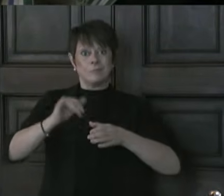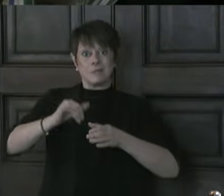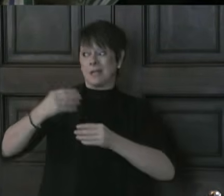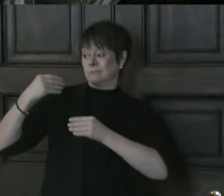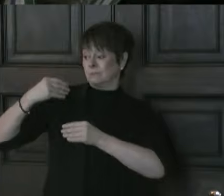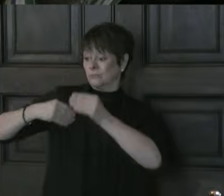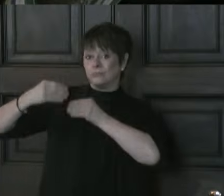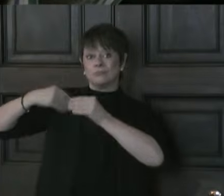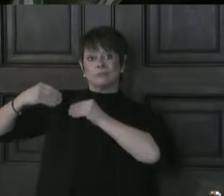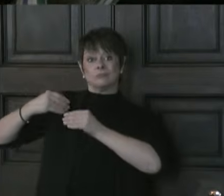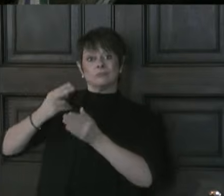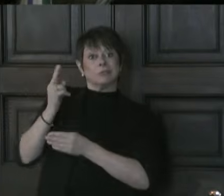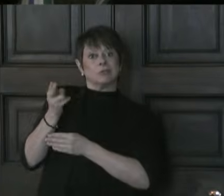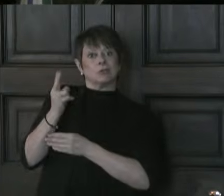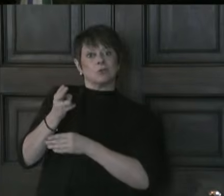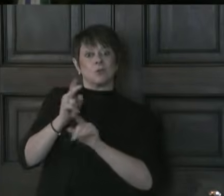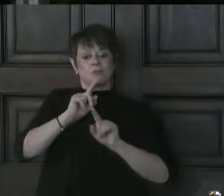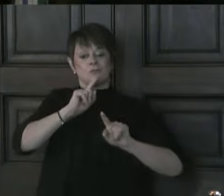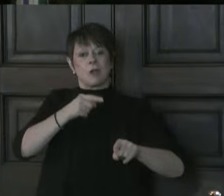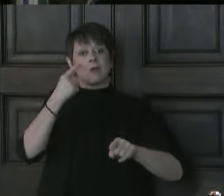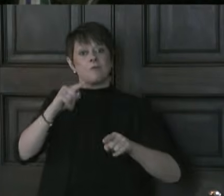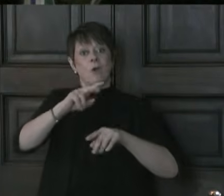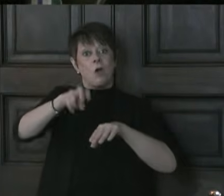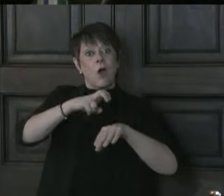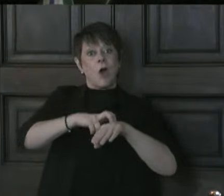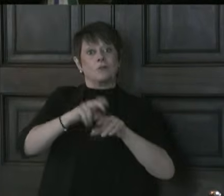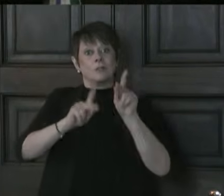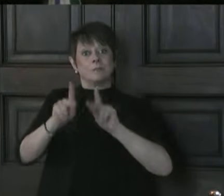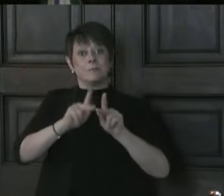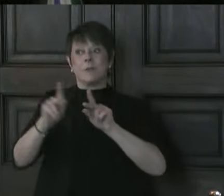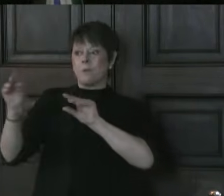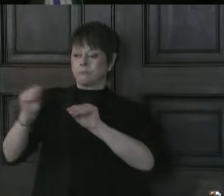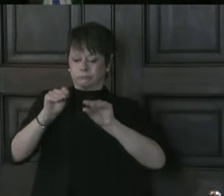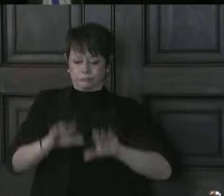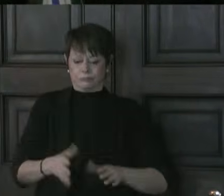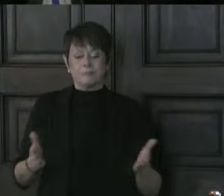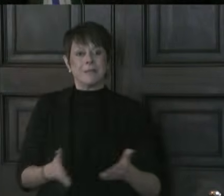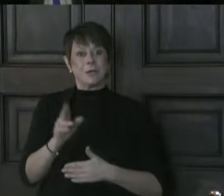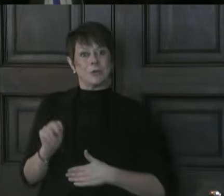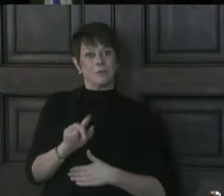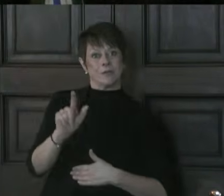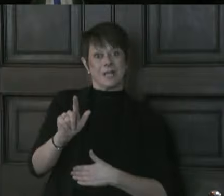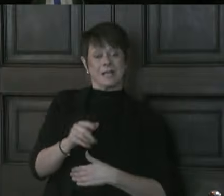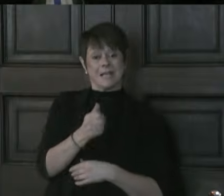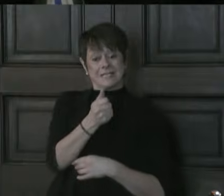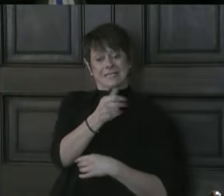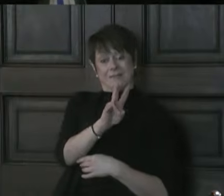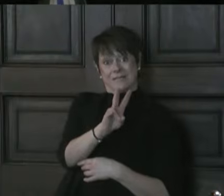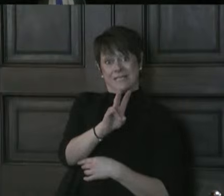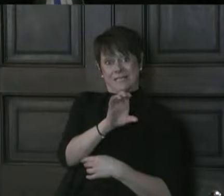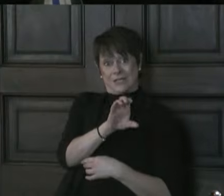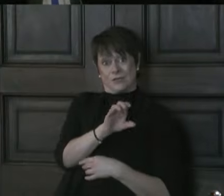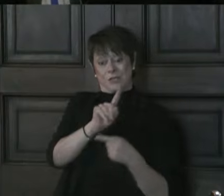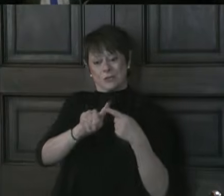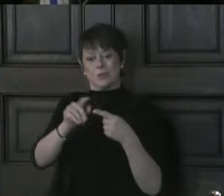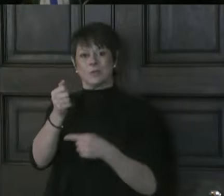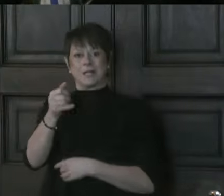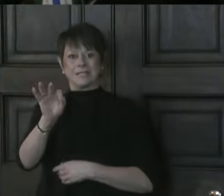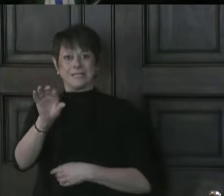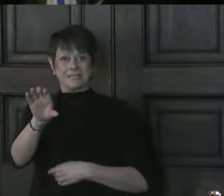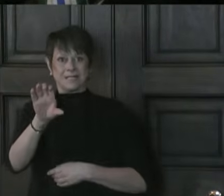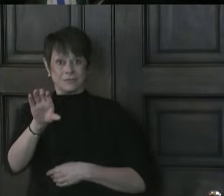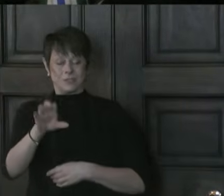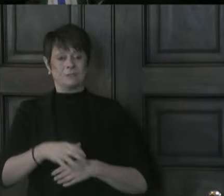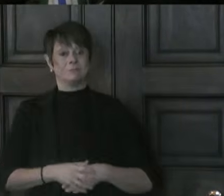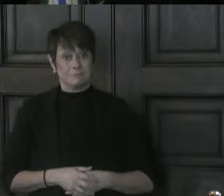and historic record of Irish immigrants to Newfoundland from the 17th to 19th centuries. Compiled